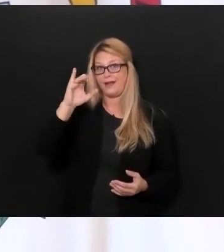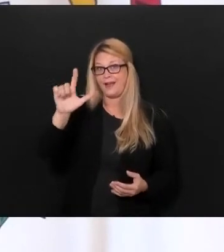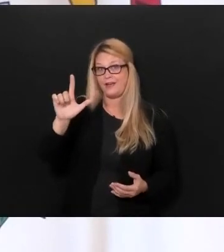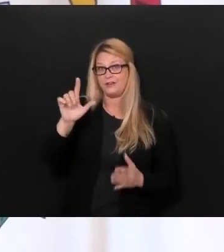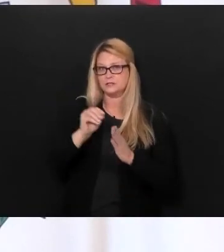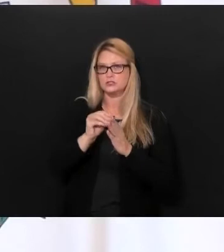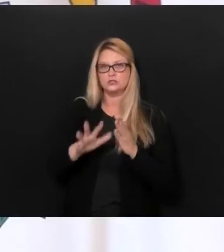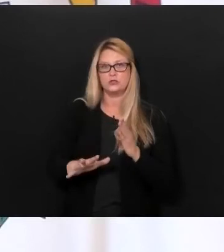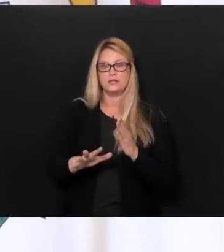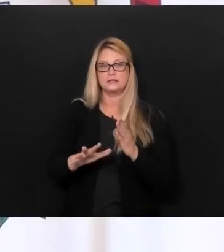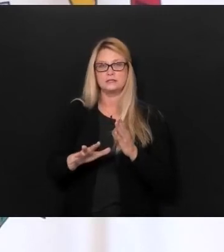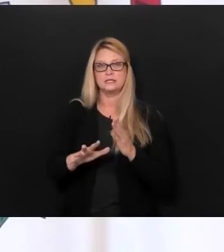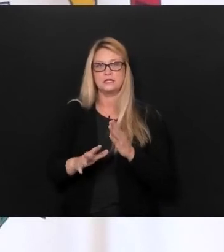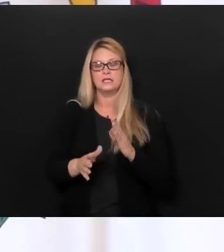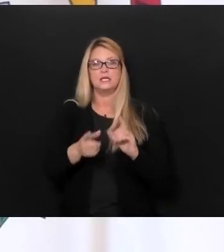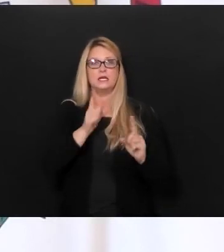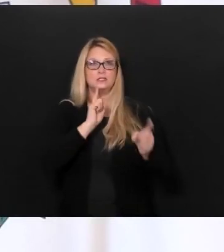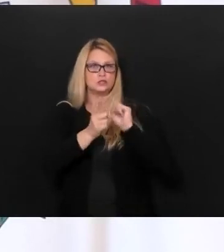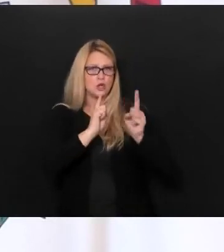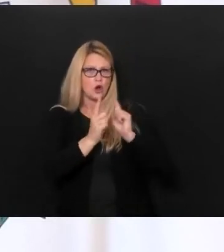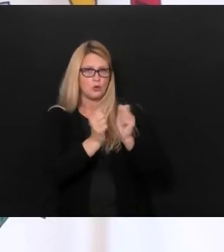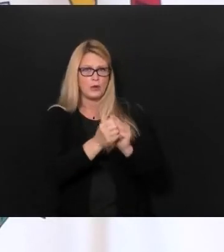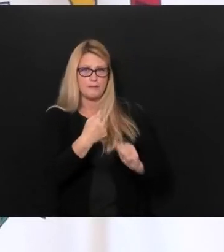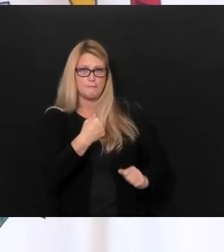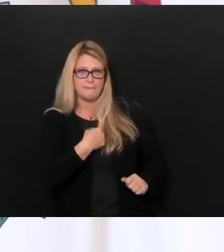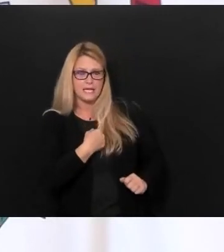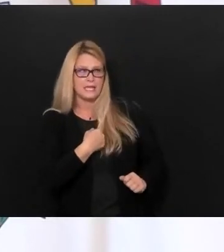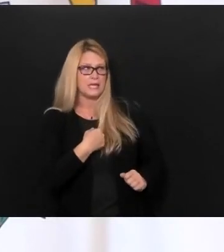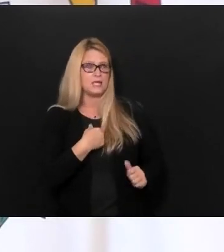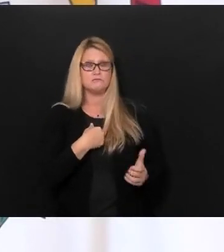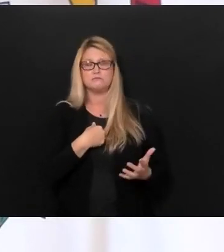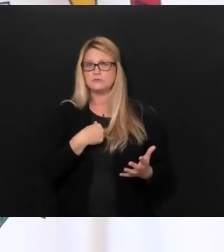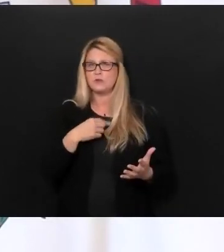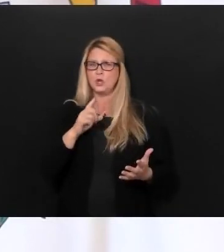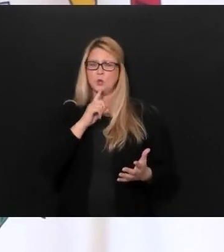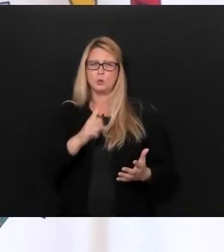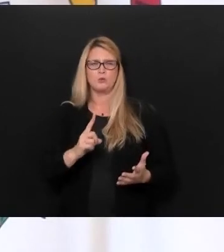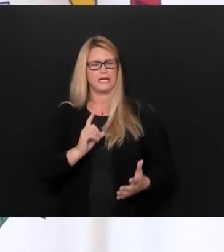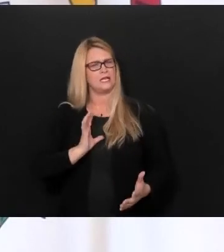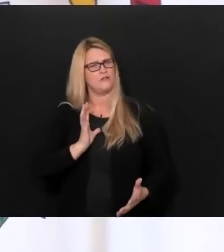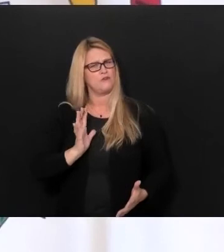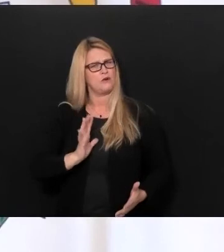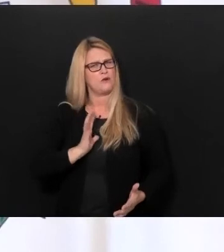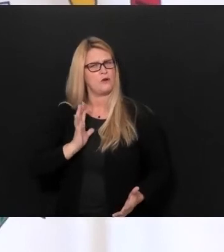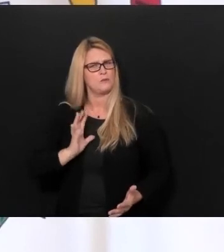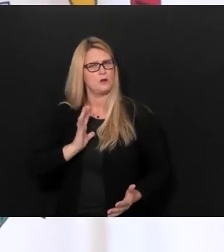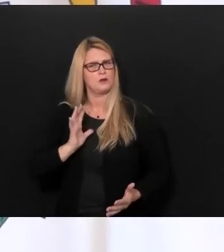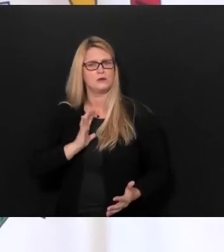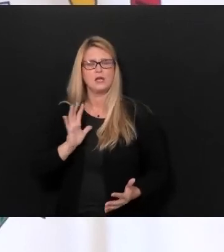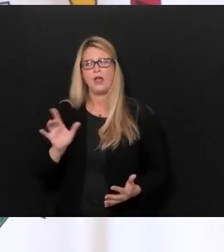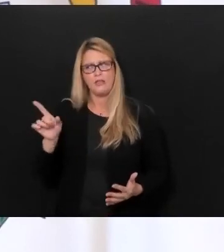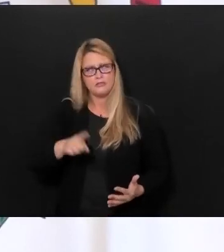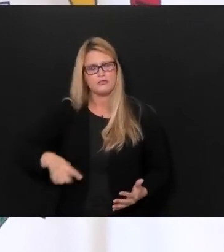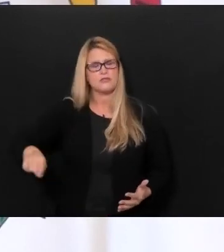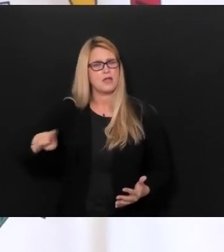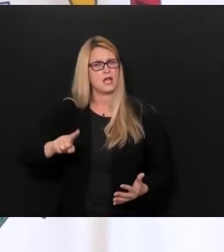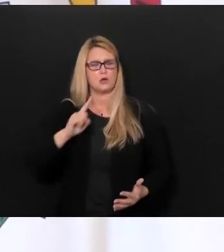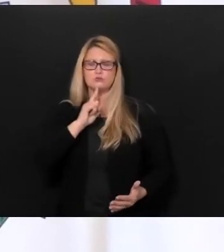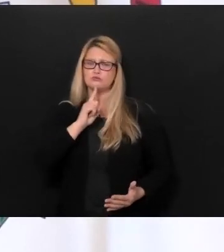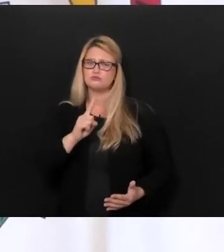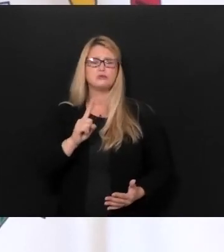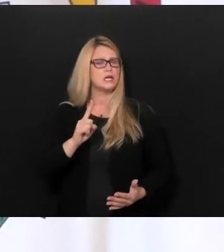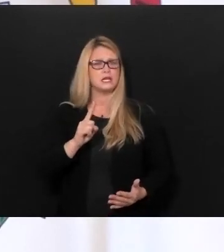way they stood there and they talked with me and they really understood. And I want them to know, and every kid in this